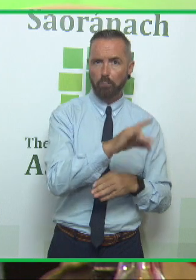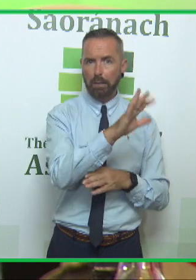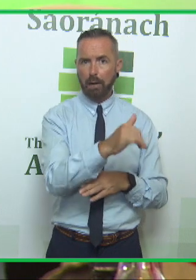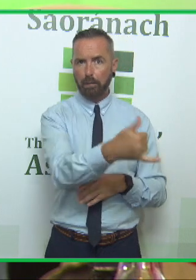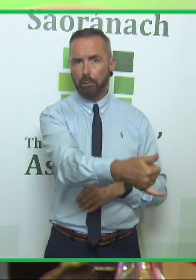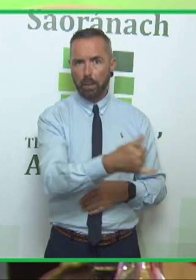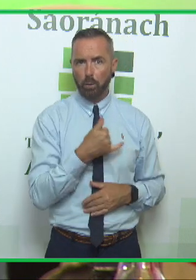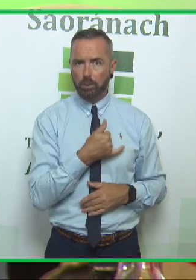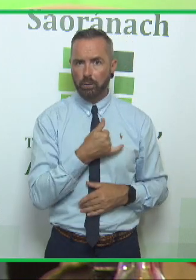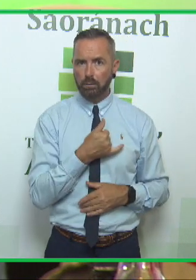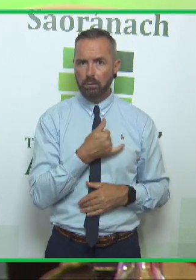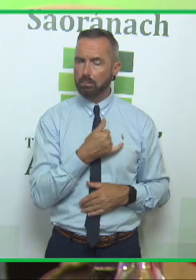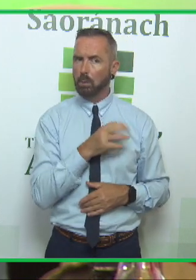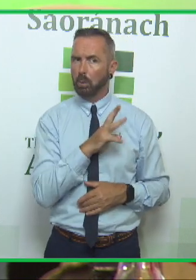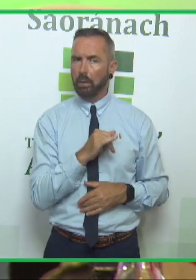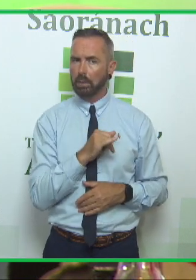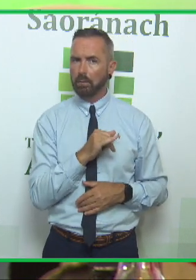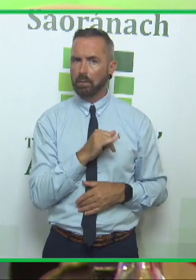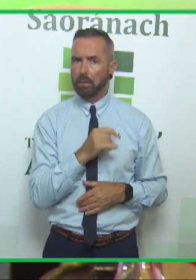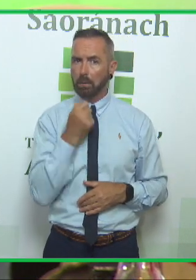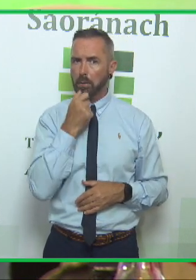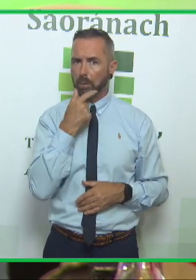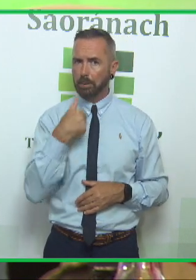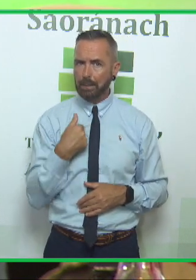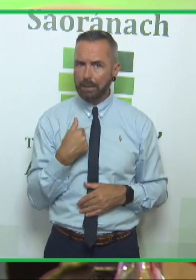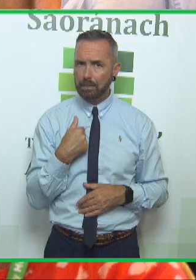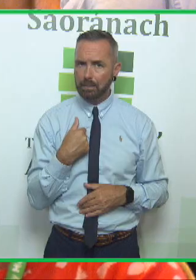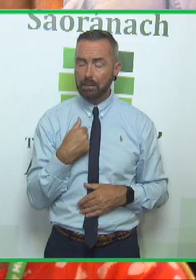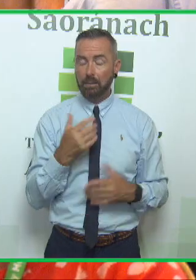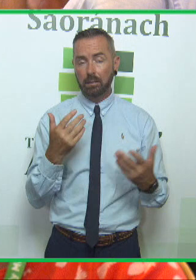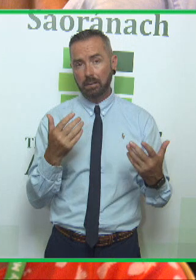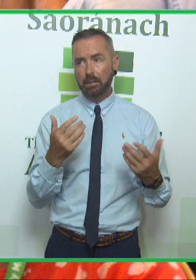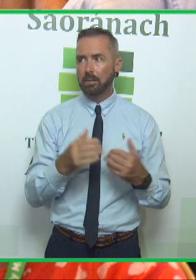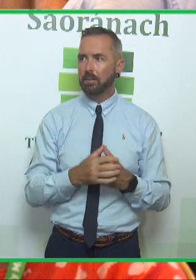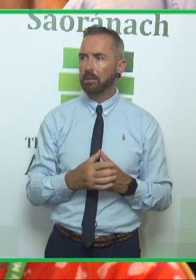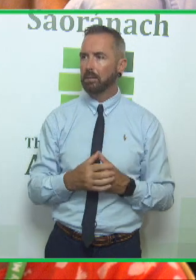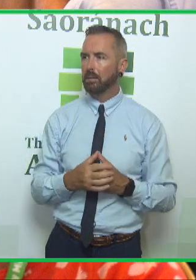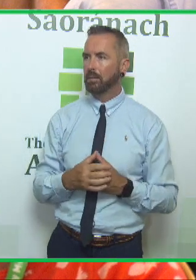comes up, and we're the one that answered the phone at that particular time. Do you know what I mean?